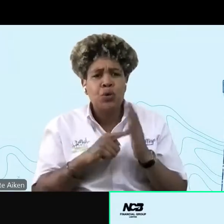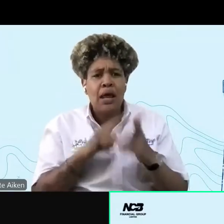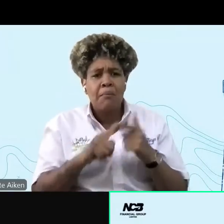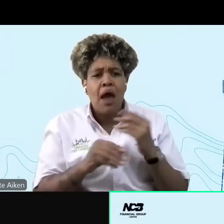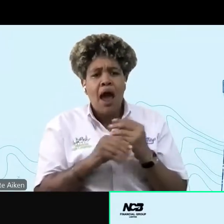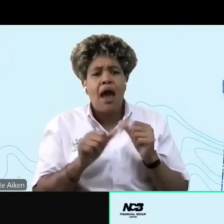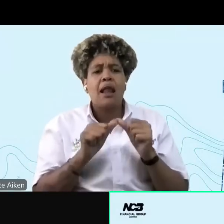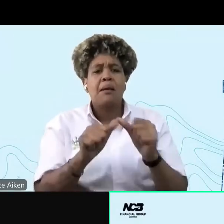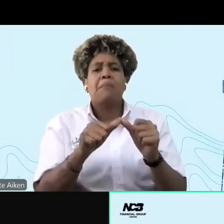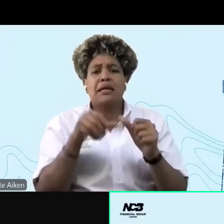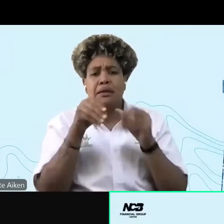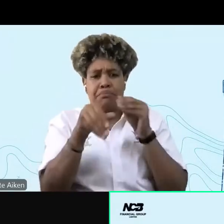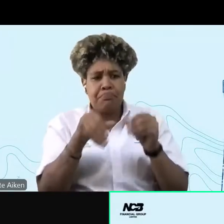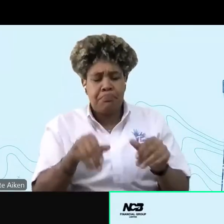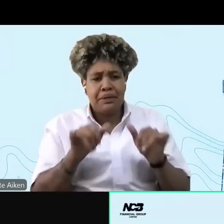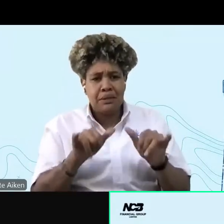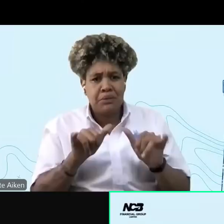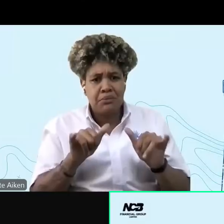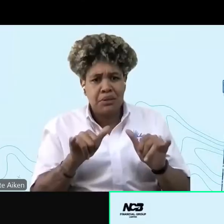maintain the dividend payout,